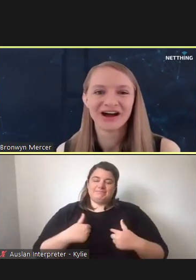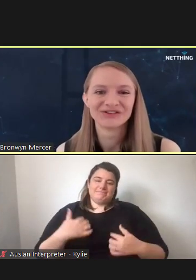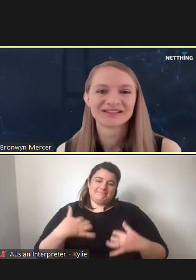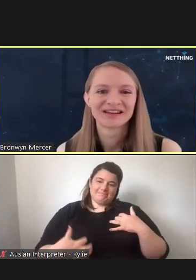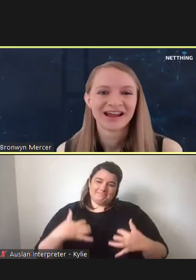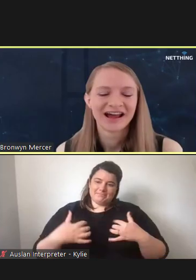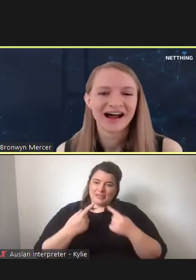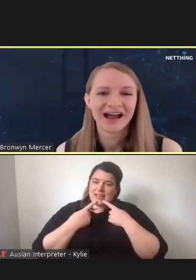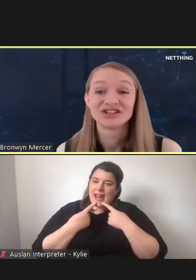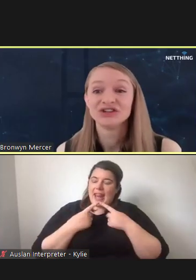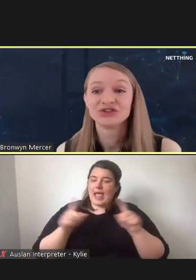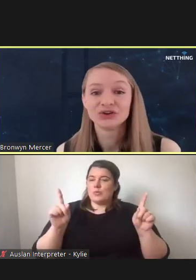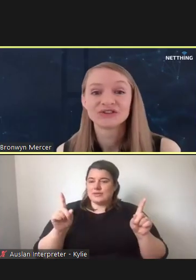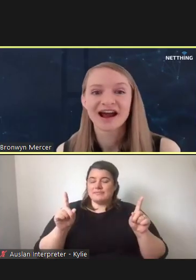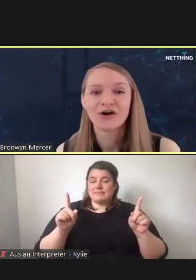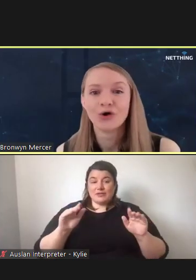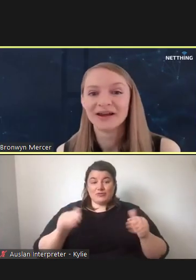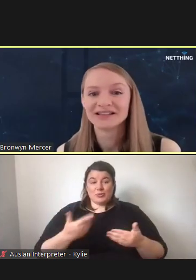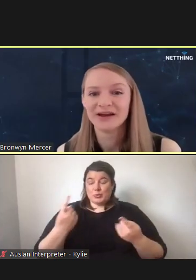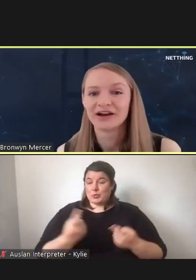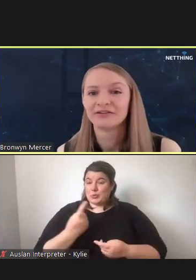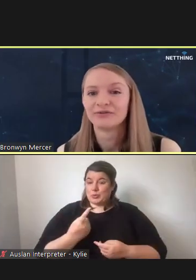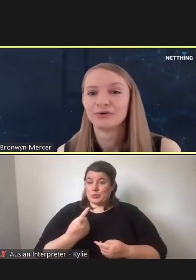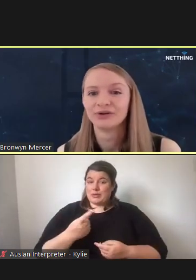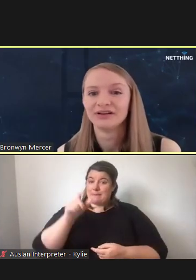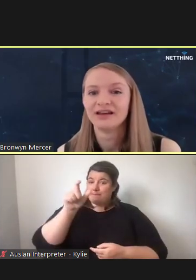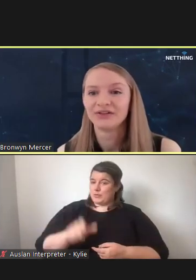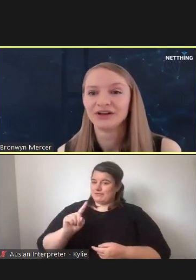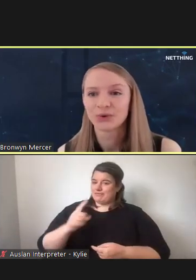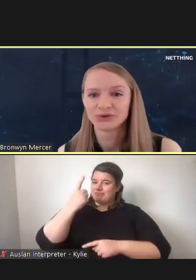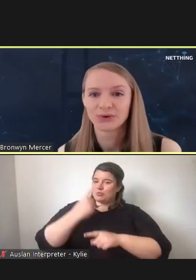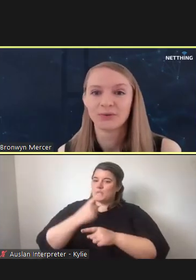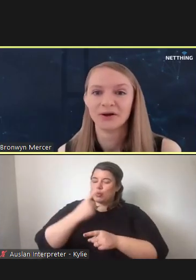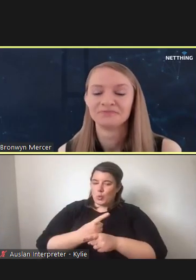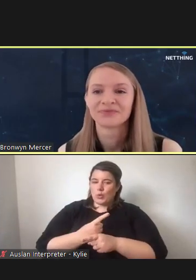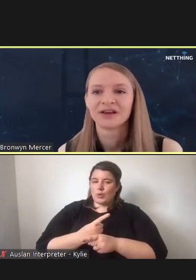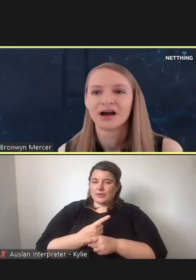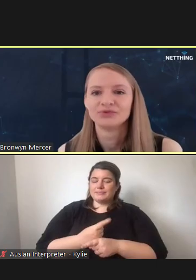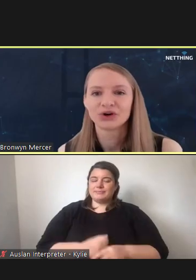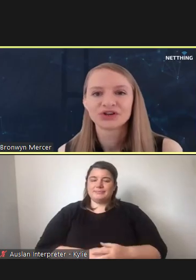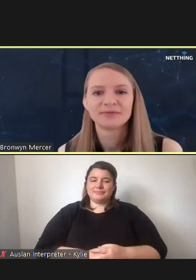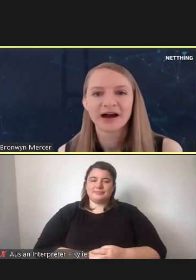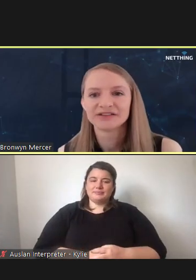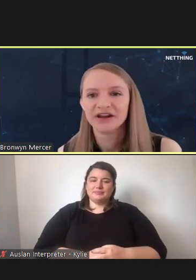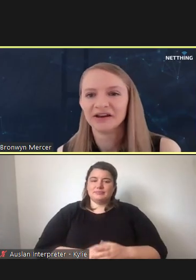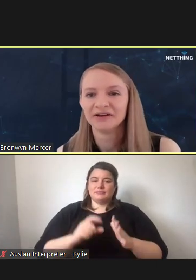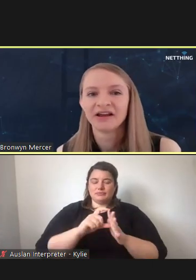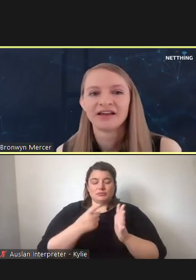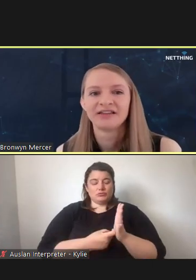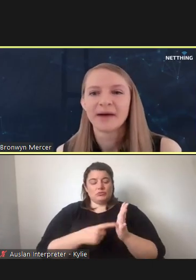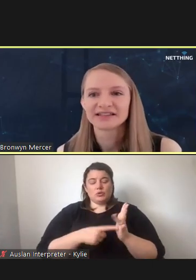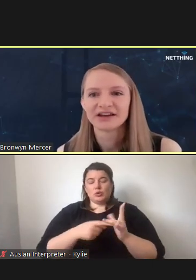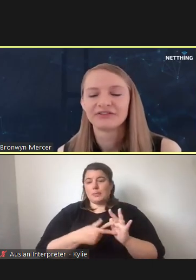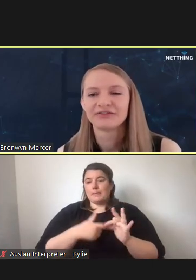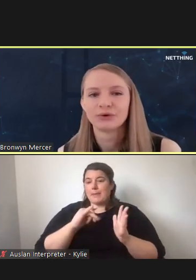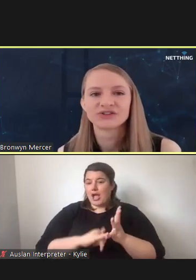to announce and to introduce our opening speaker for NetThing 2021, Dr. Tobias Feakin,